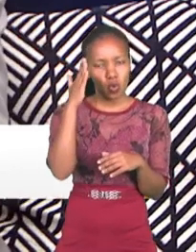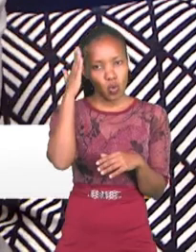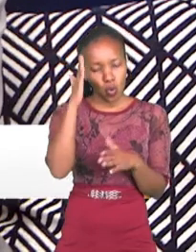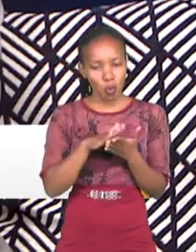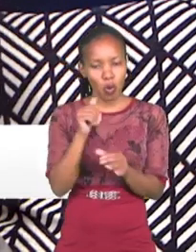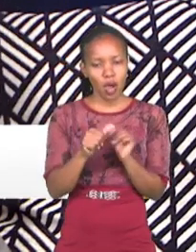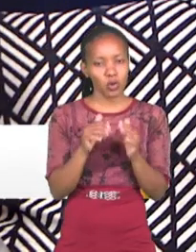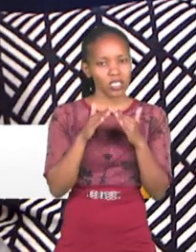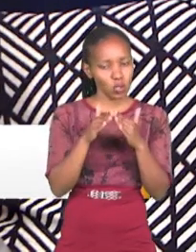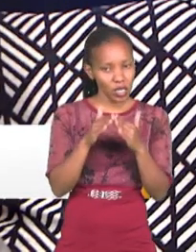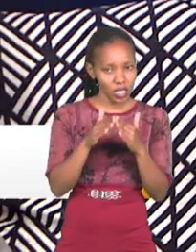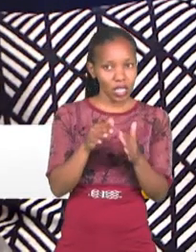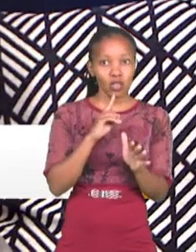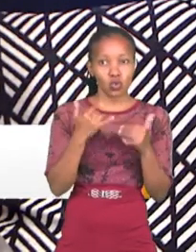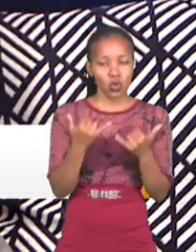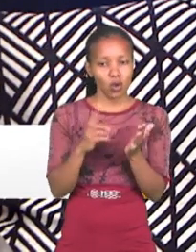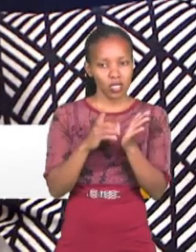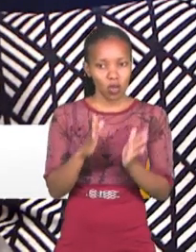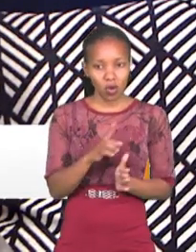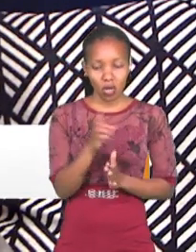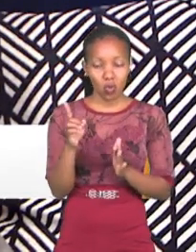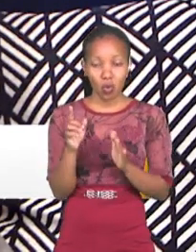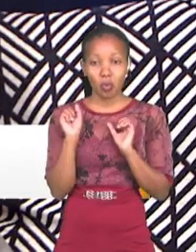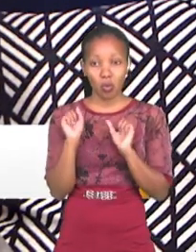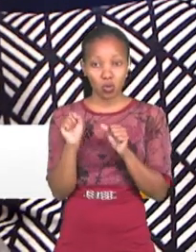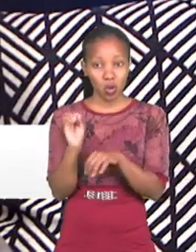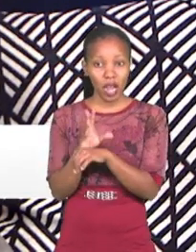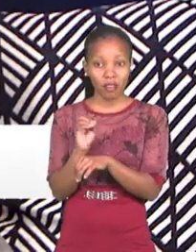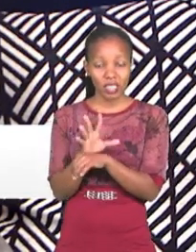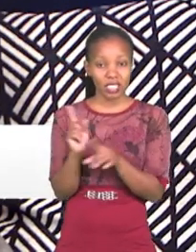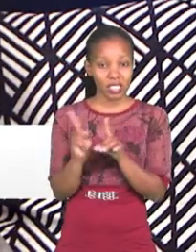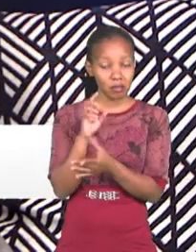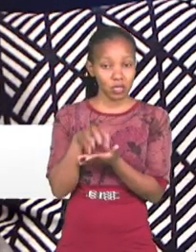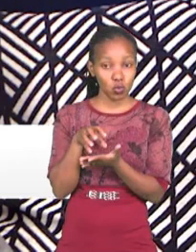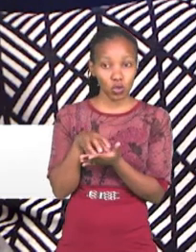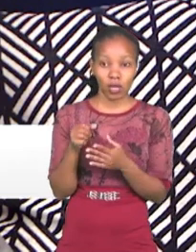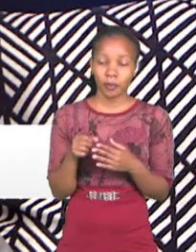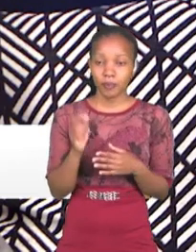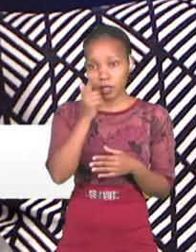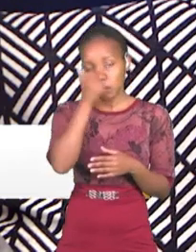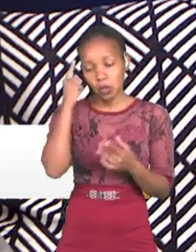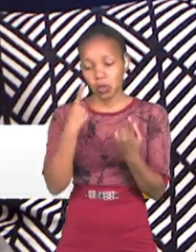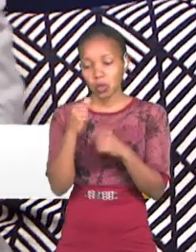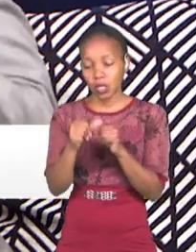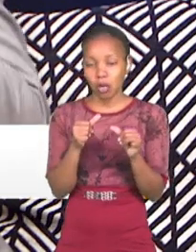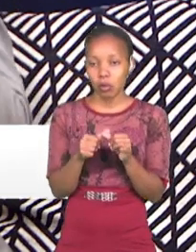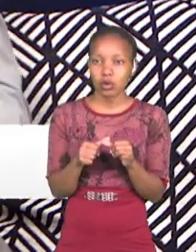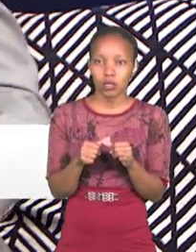all these things. Now, as pediatricians, are you also able to handle such situations? Because we might be talking